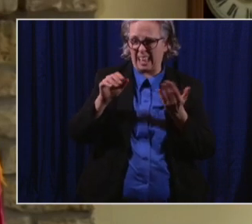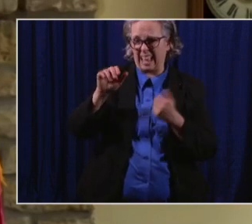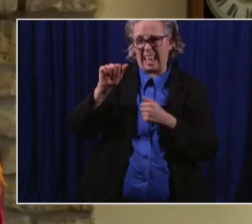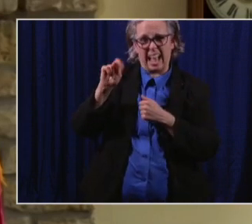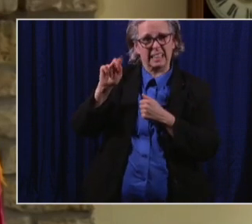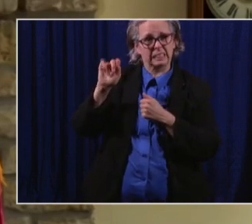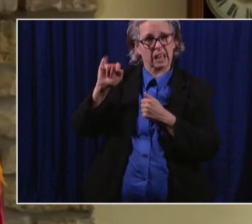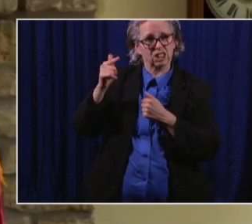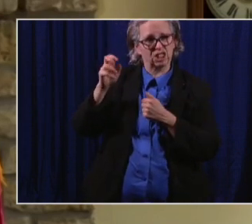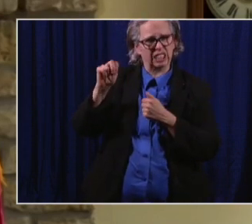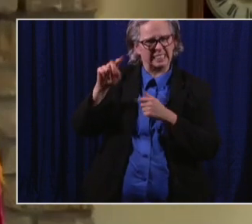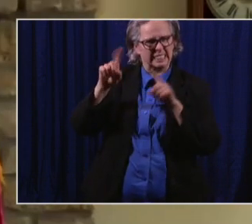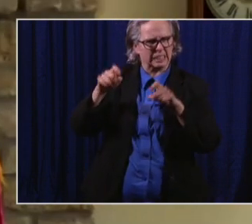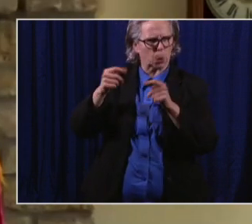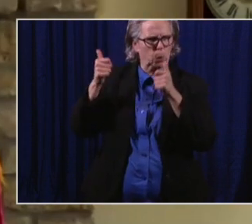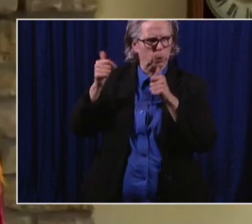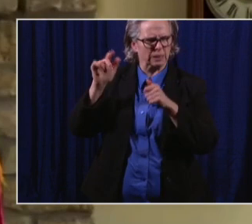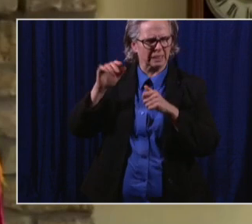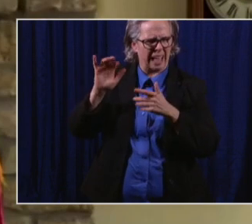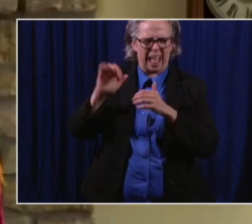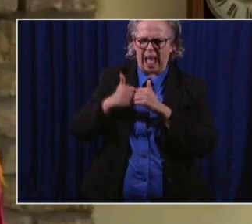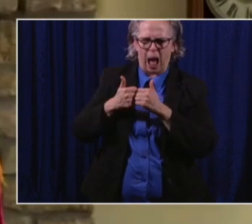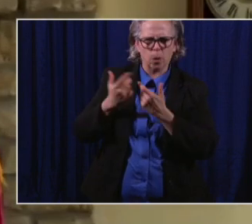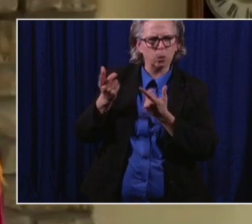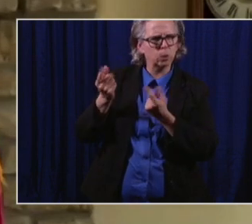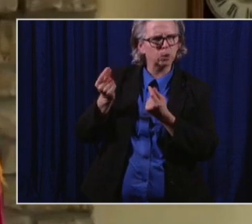Ohio will be receiving about